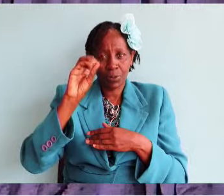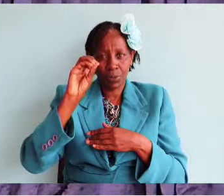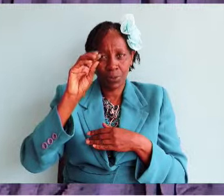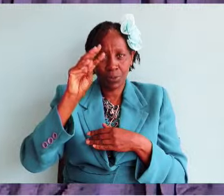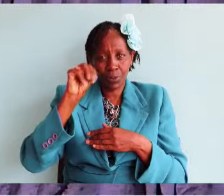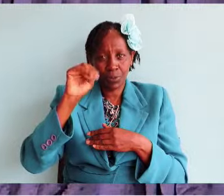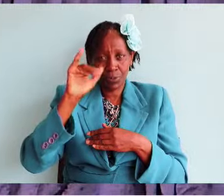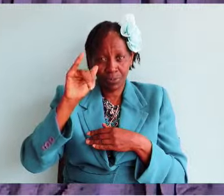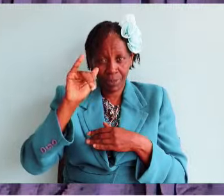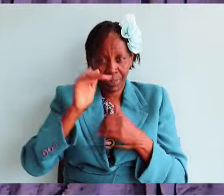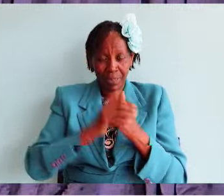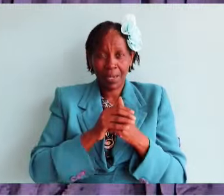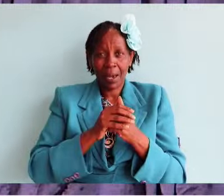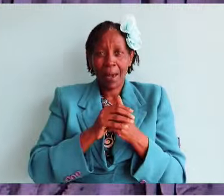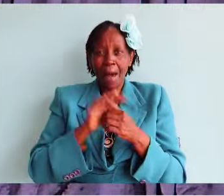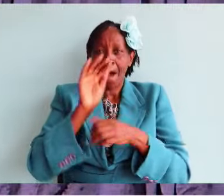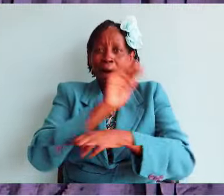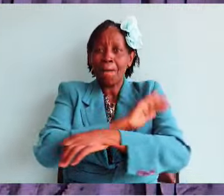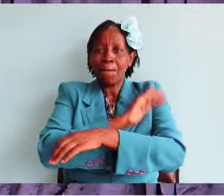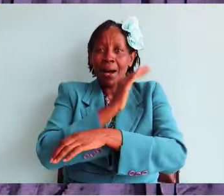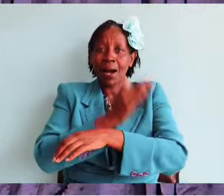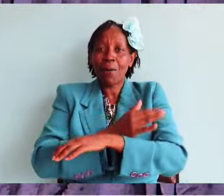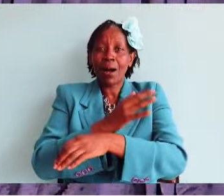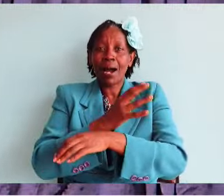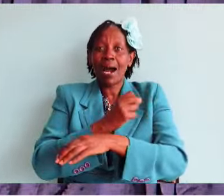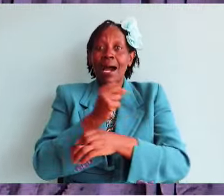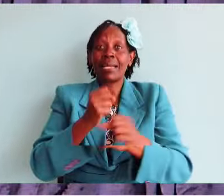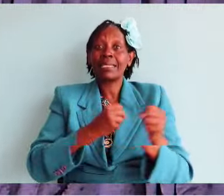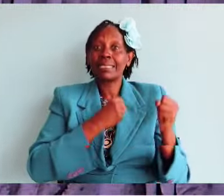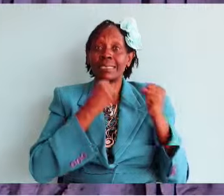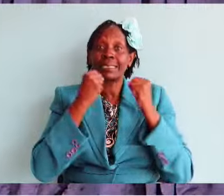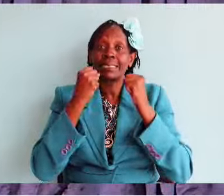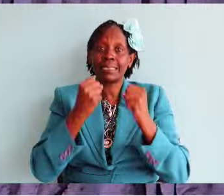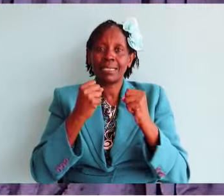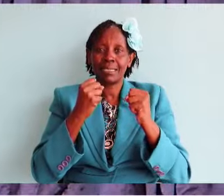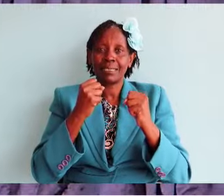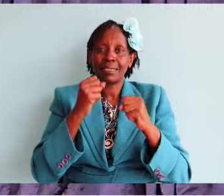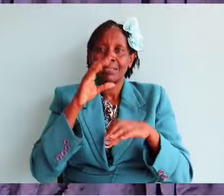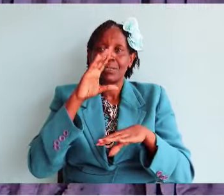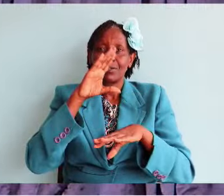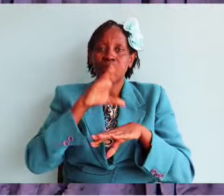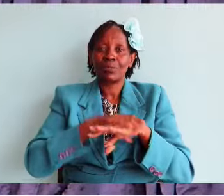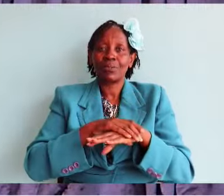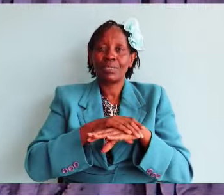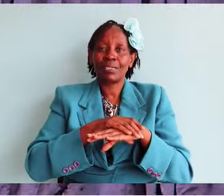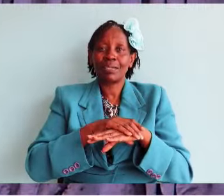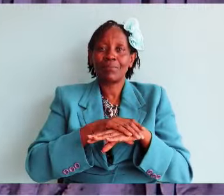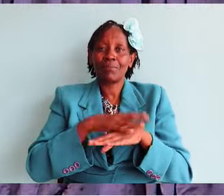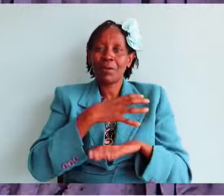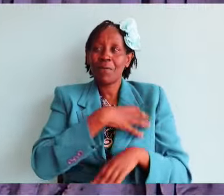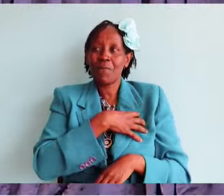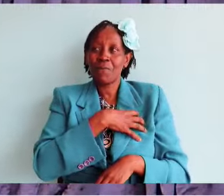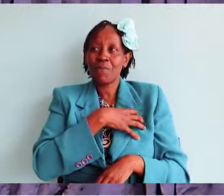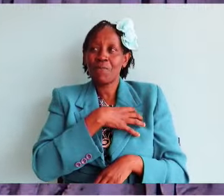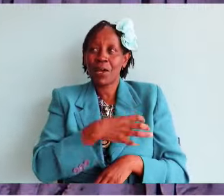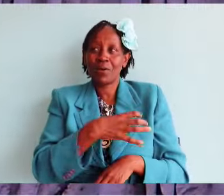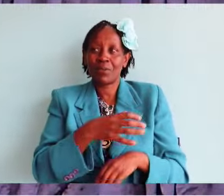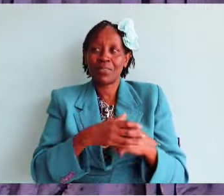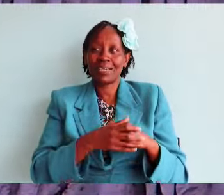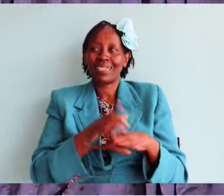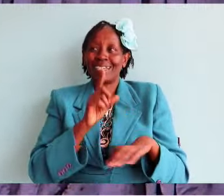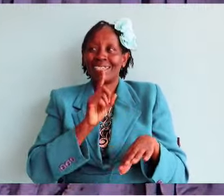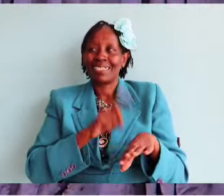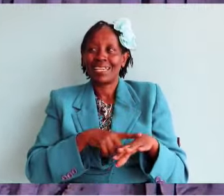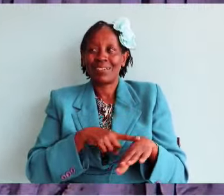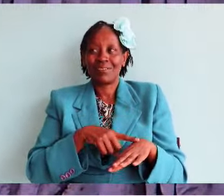strength, and the strength of my hand has gotten me wealth. beware when you begin to think,